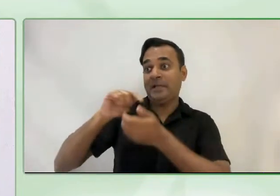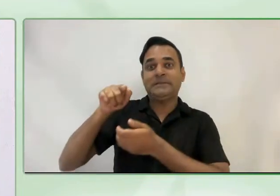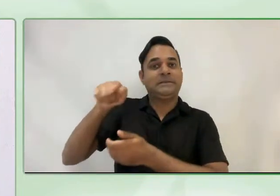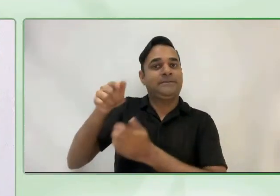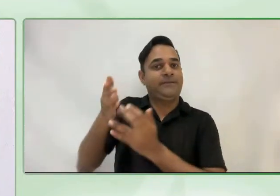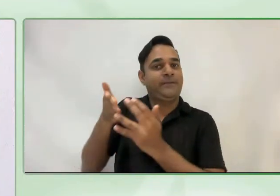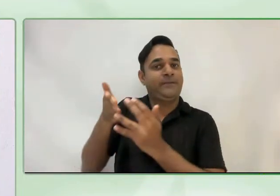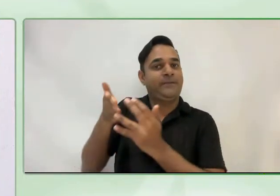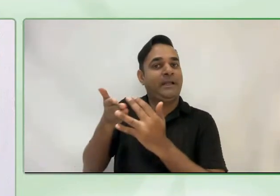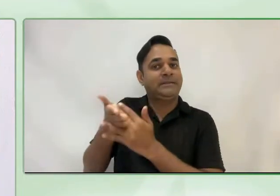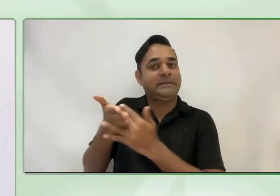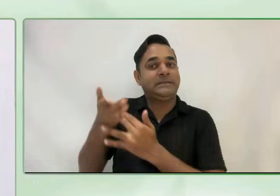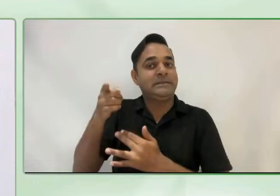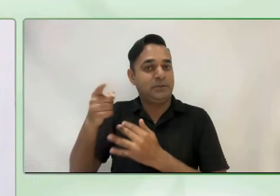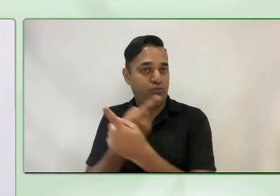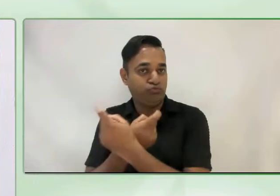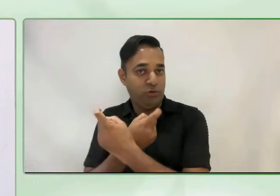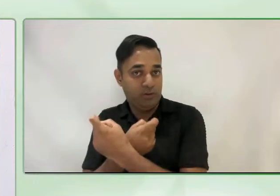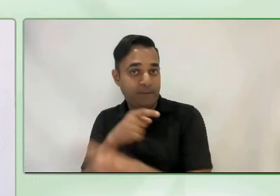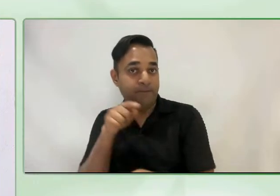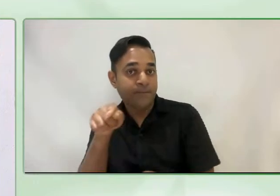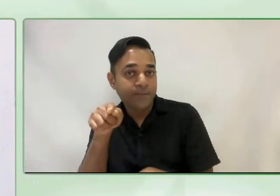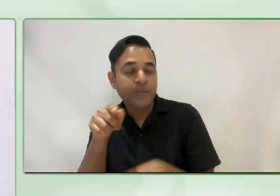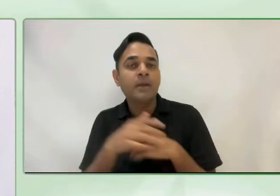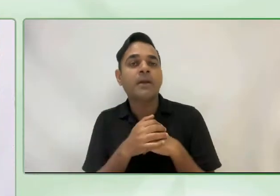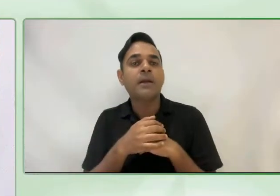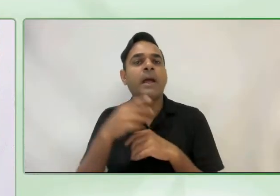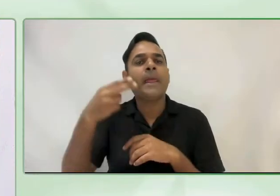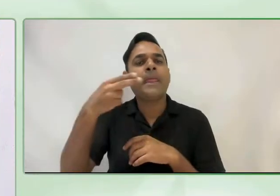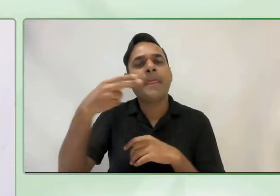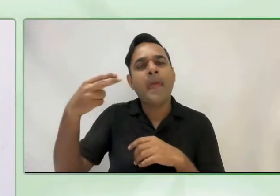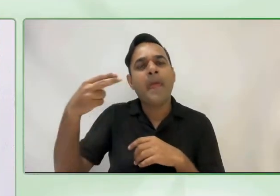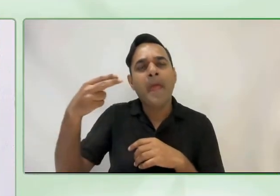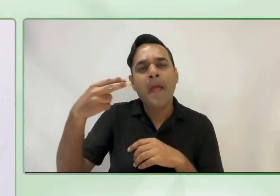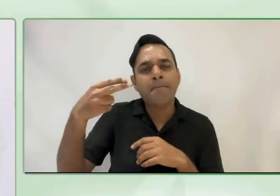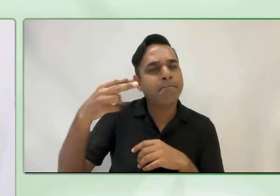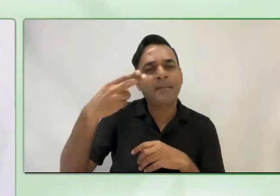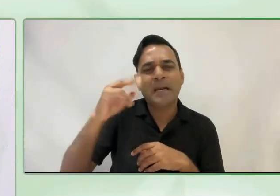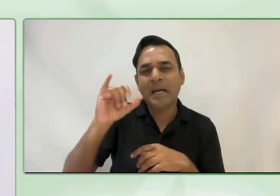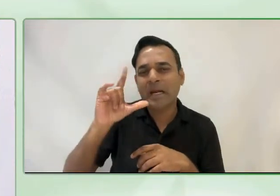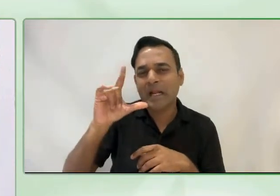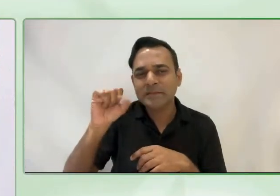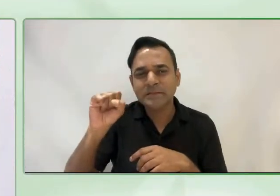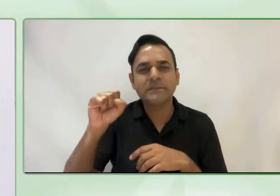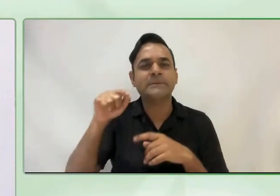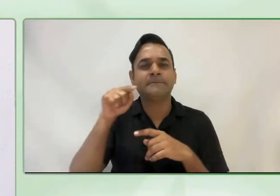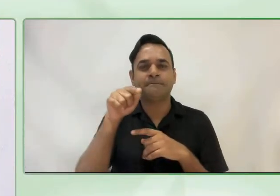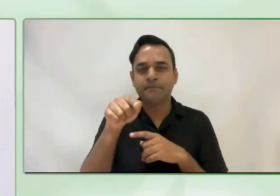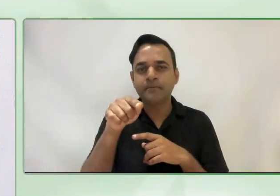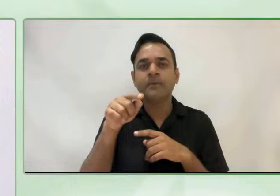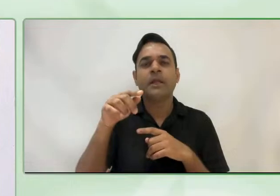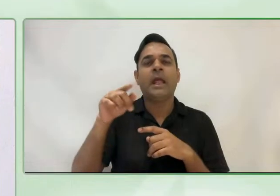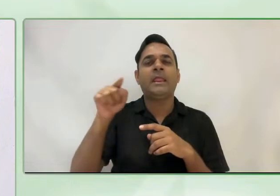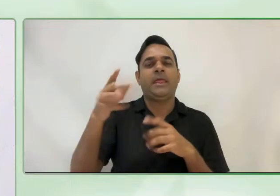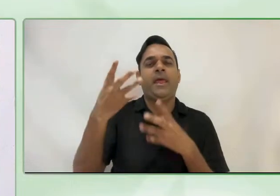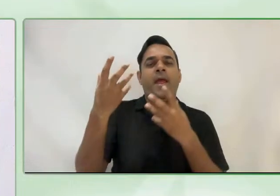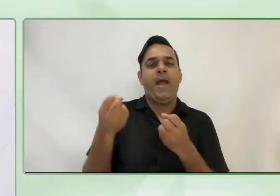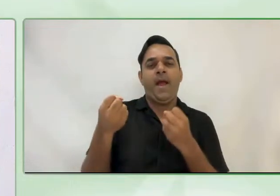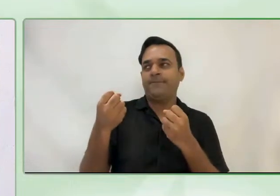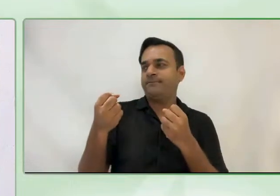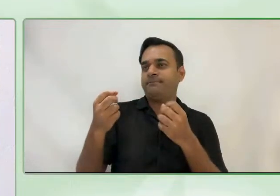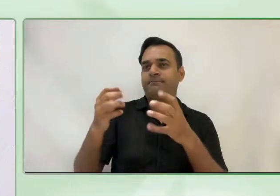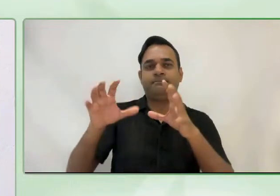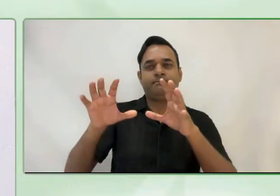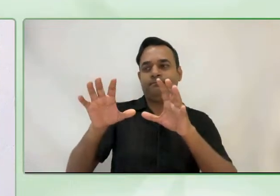for innovative international technologies. And usually when we have startups here, the